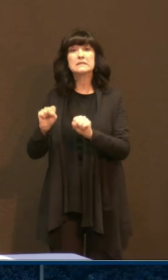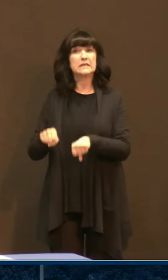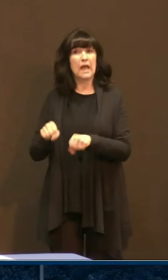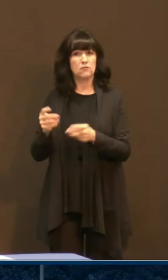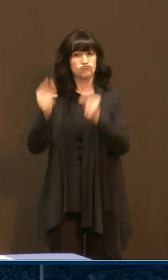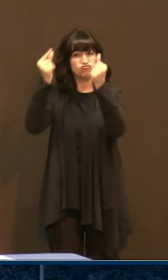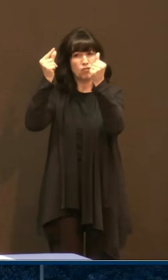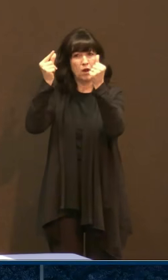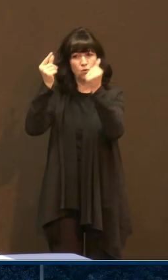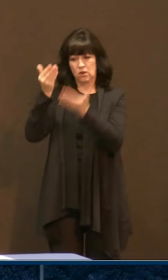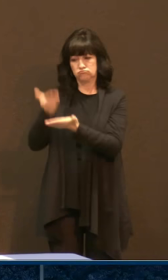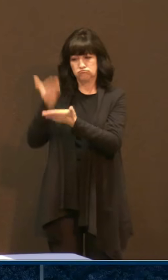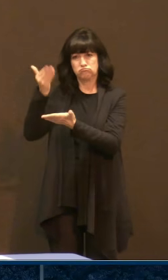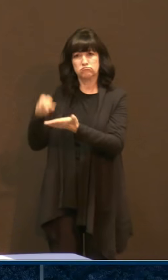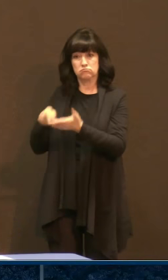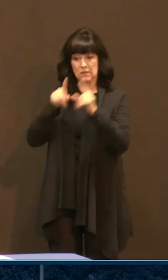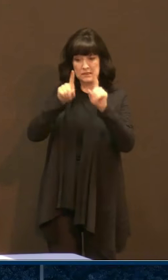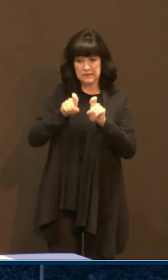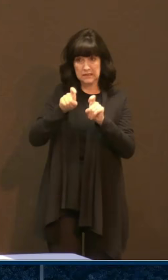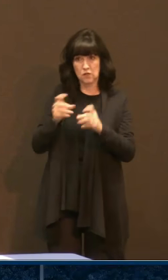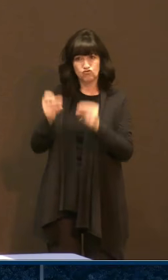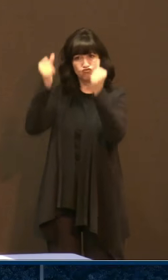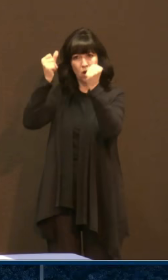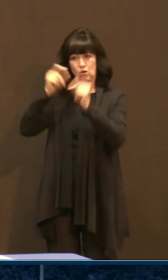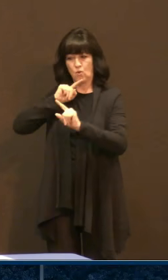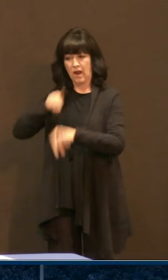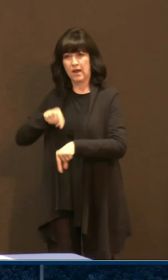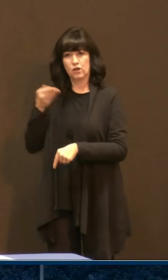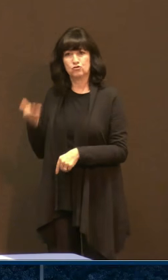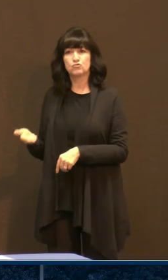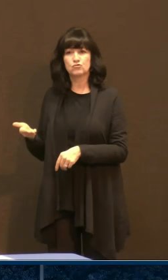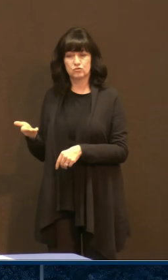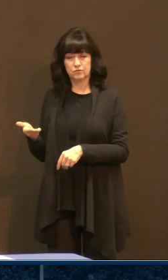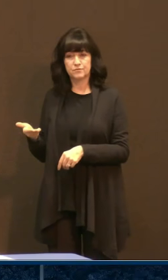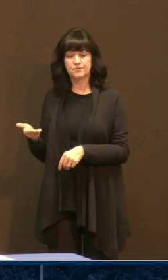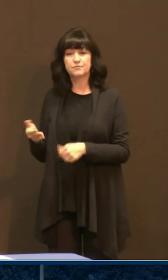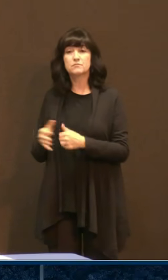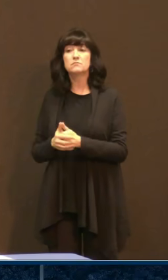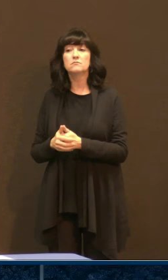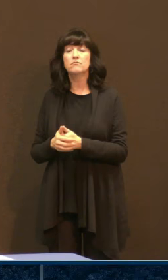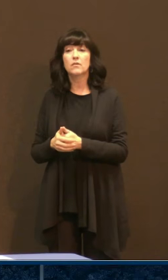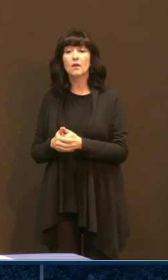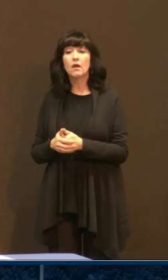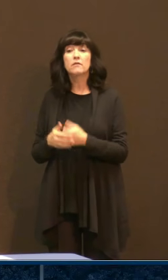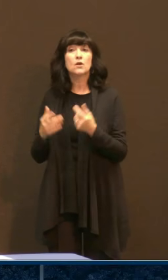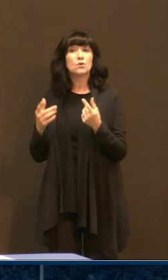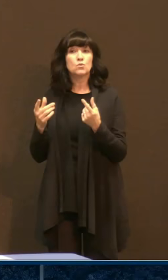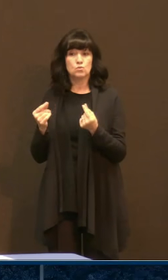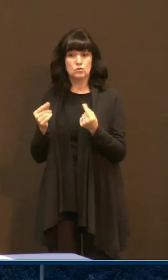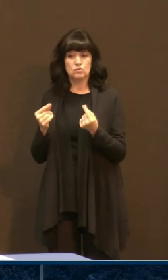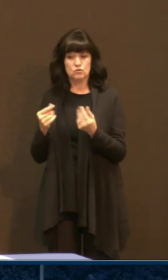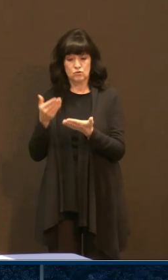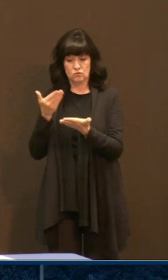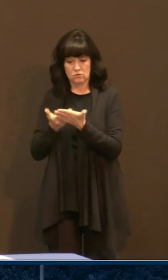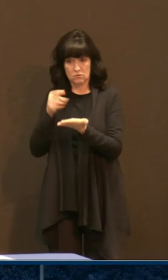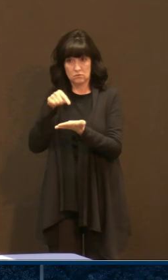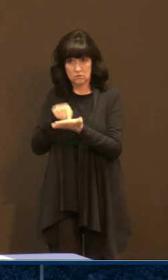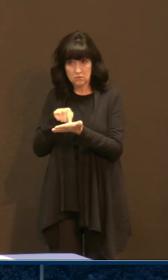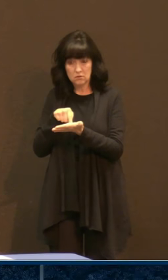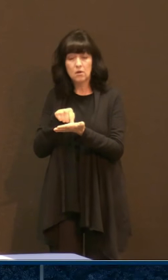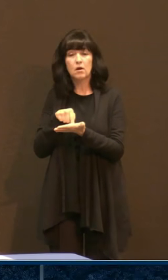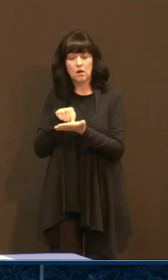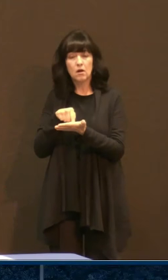there, then we do what we call a case investigation, so we can better understand